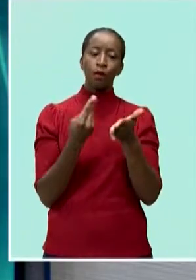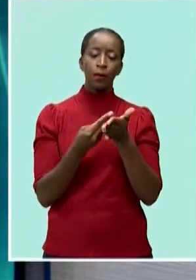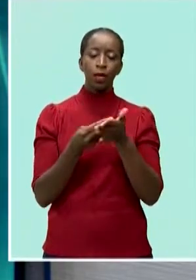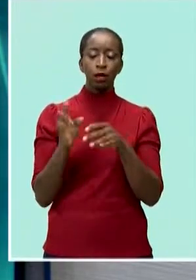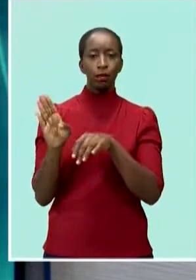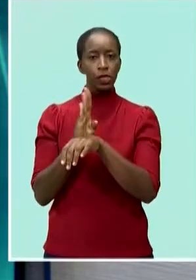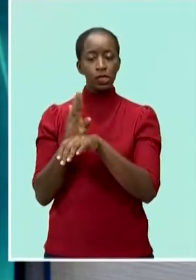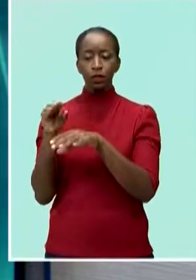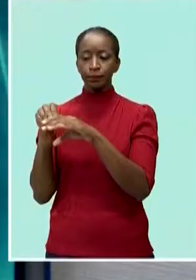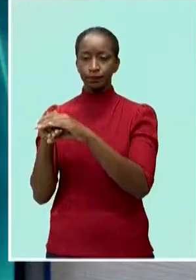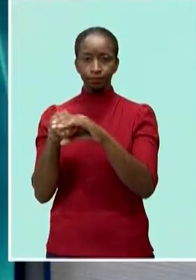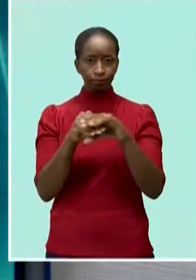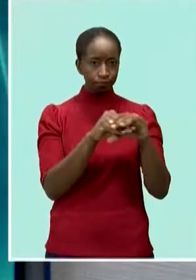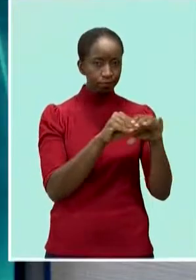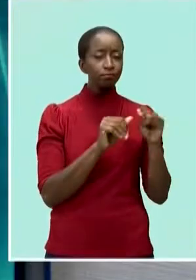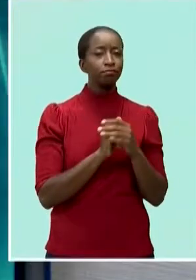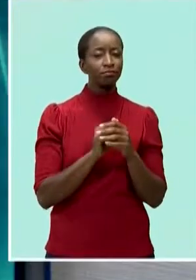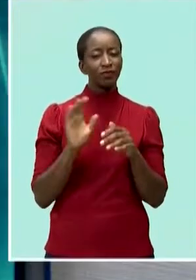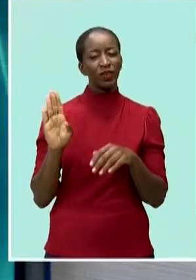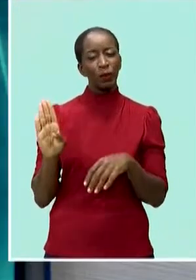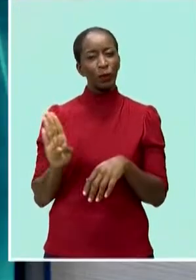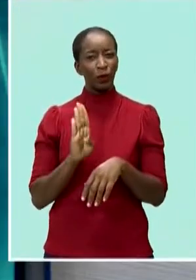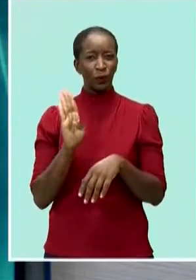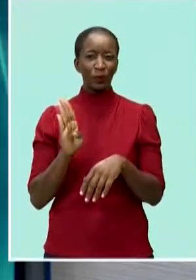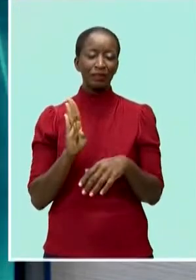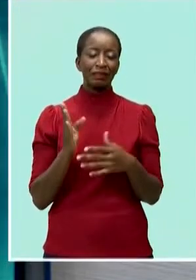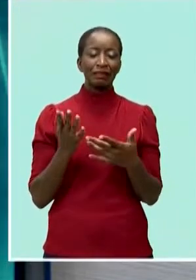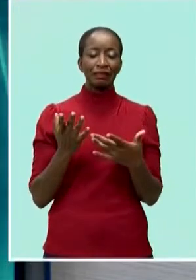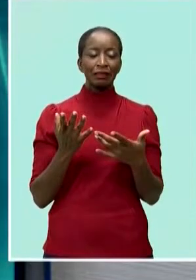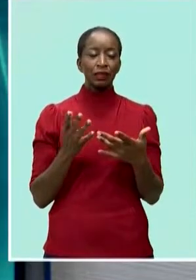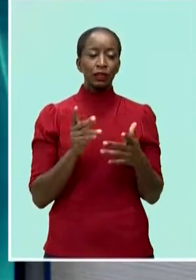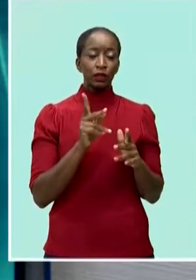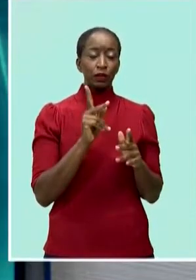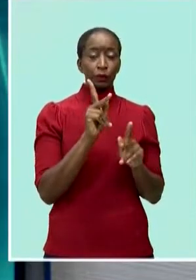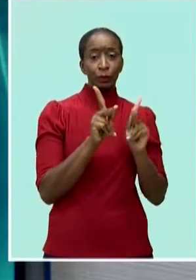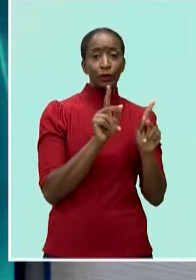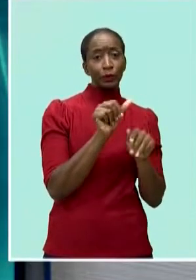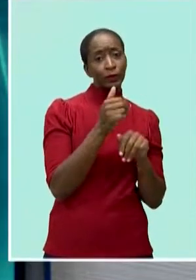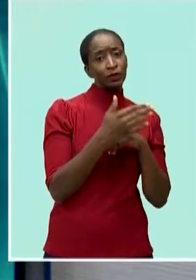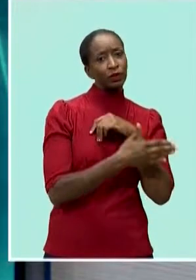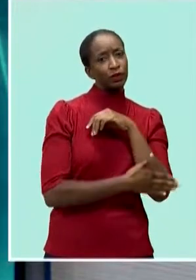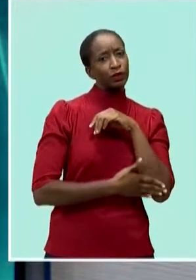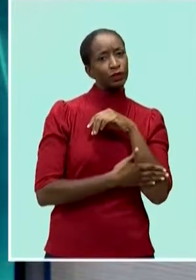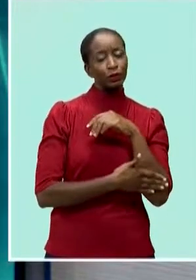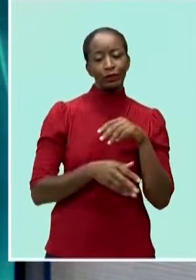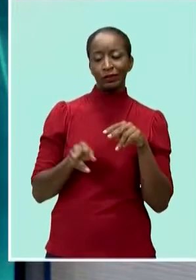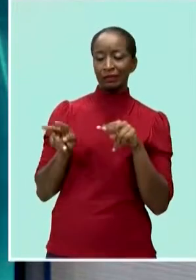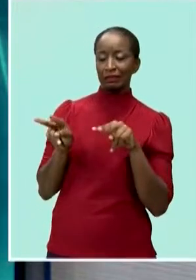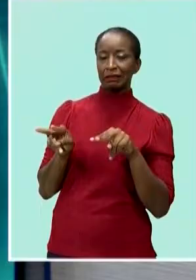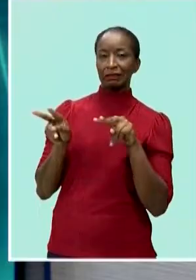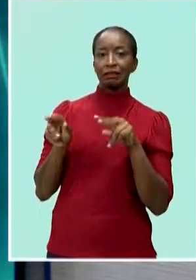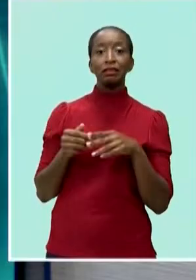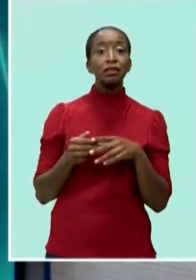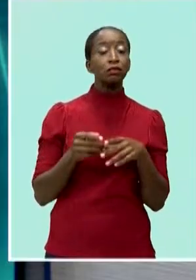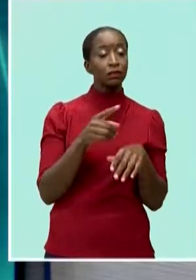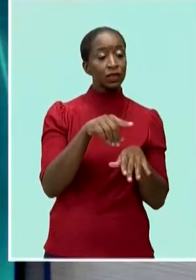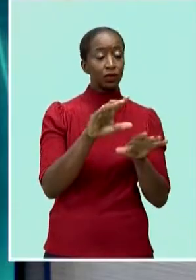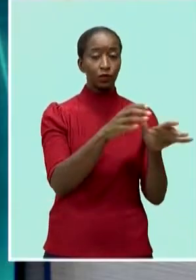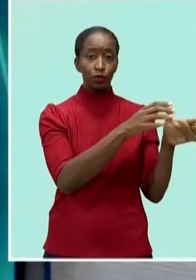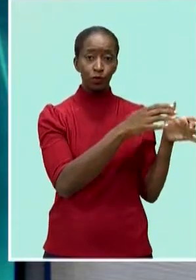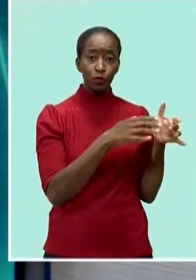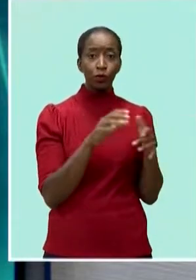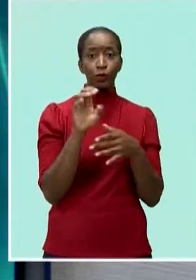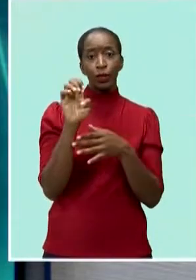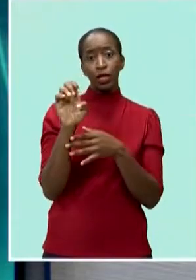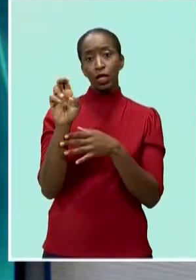reputation took a hit in recent times, and this is why international organizations like the EU and the OECD keep putting some pressure